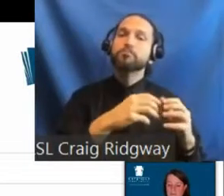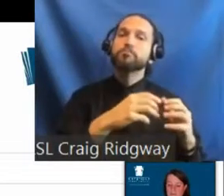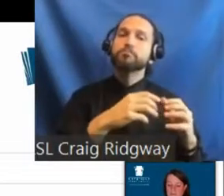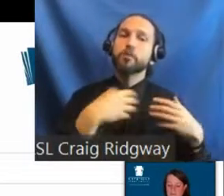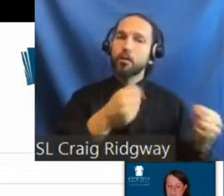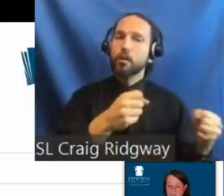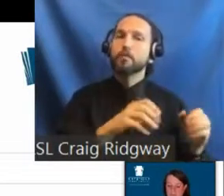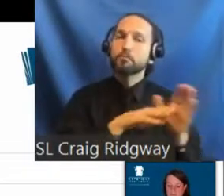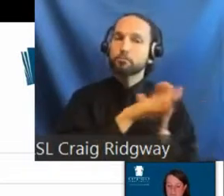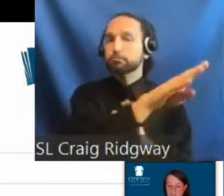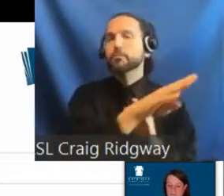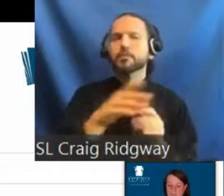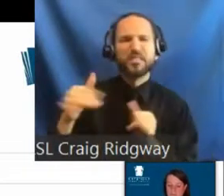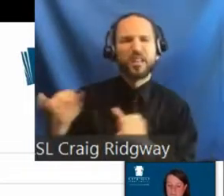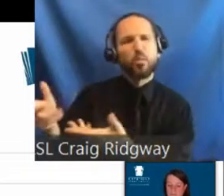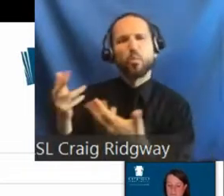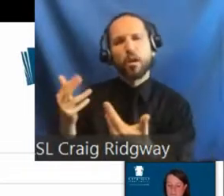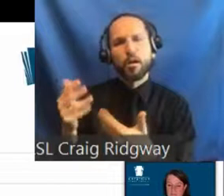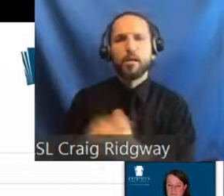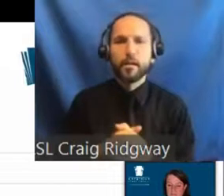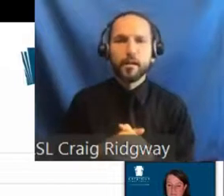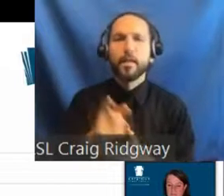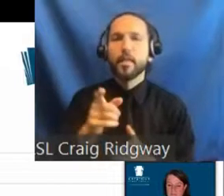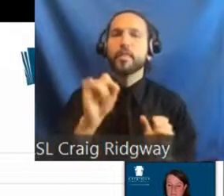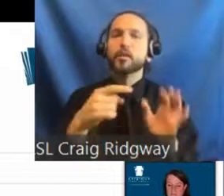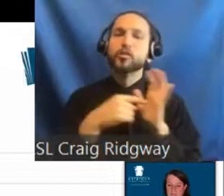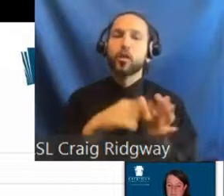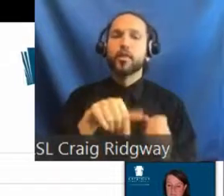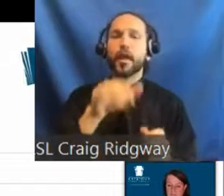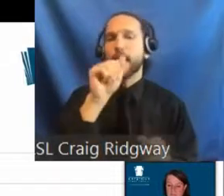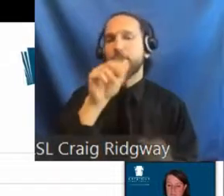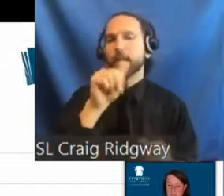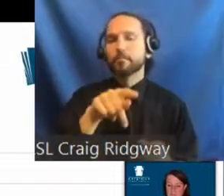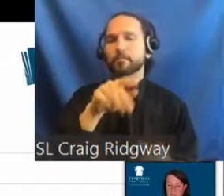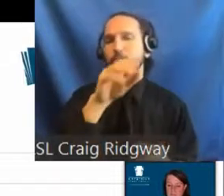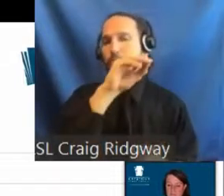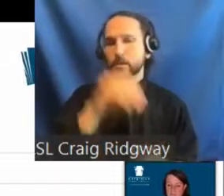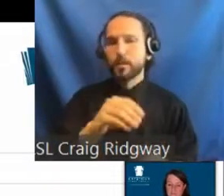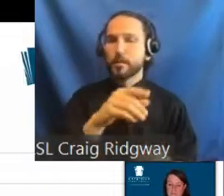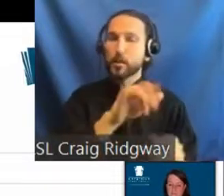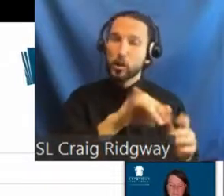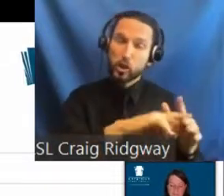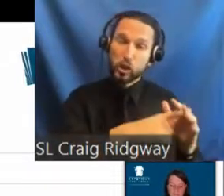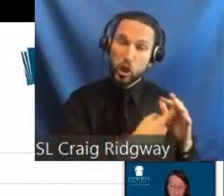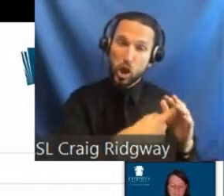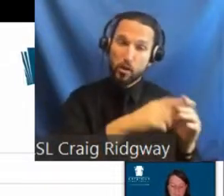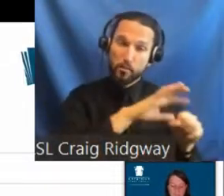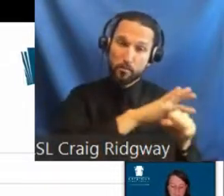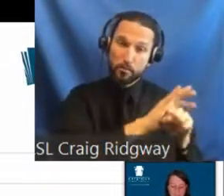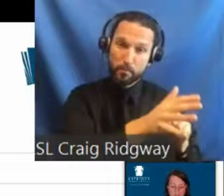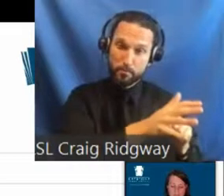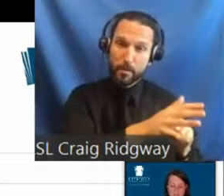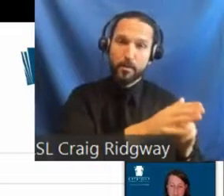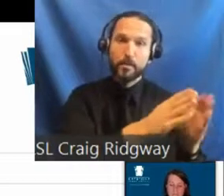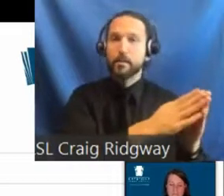This graph reflects the percentage of ACAP participants that were employed from the start of the pandemic until December